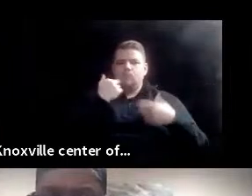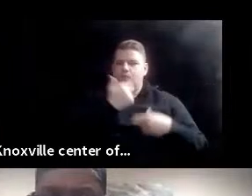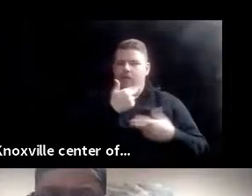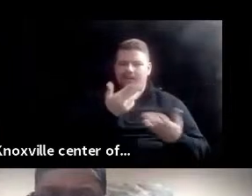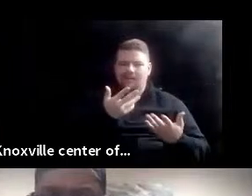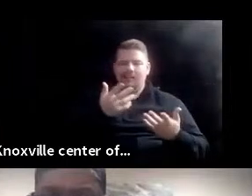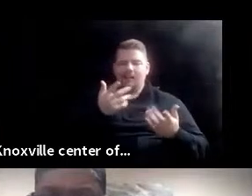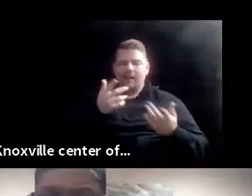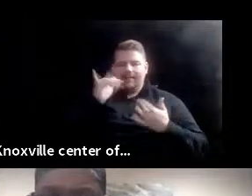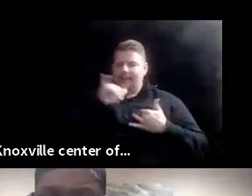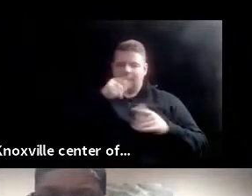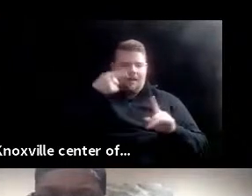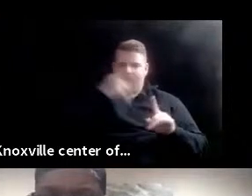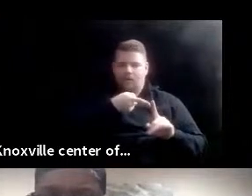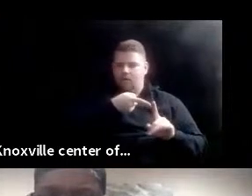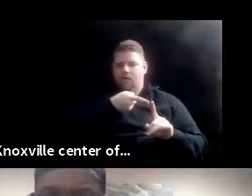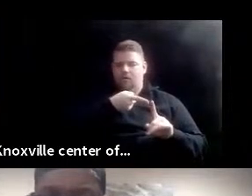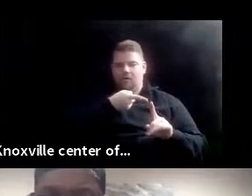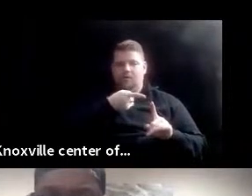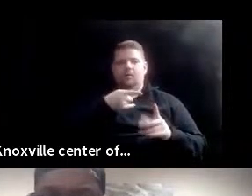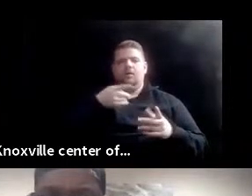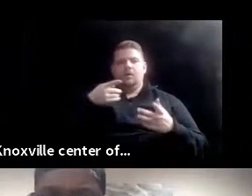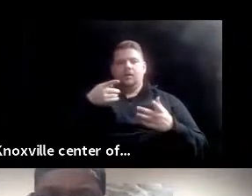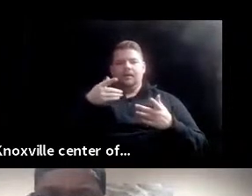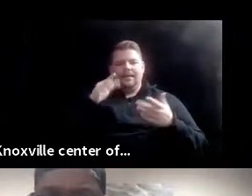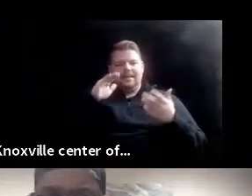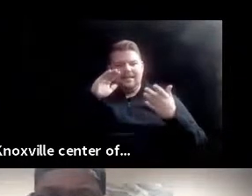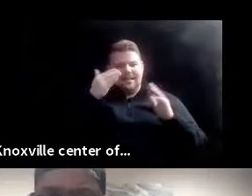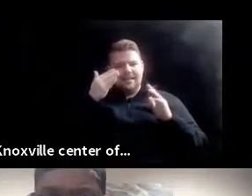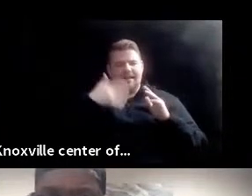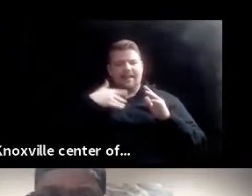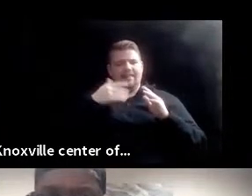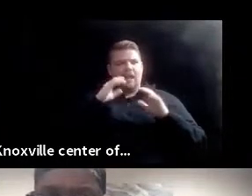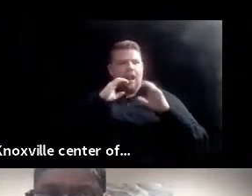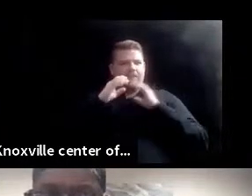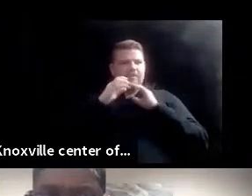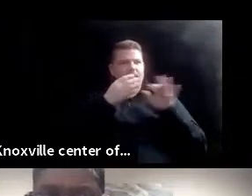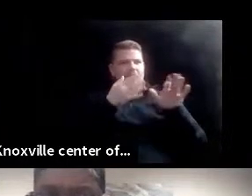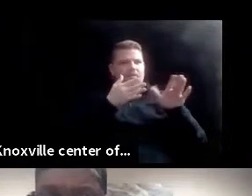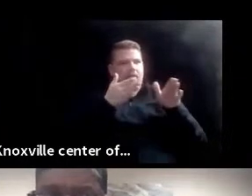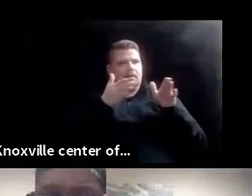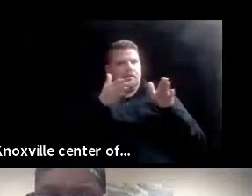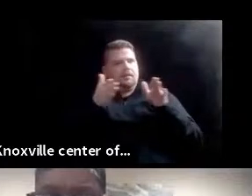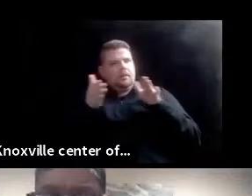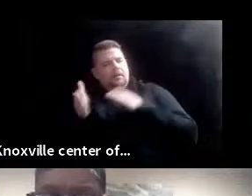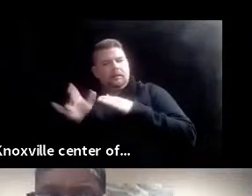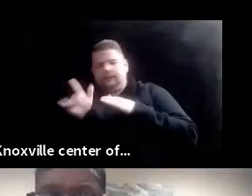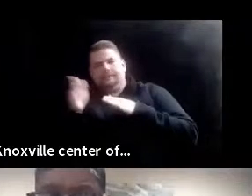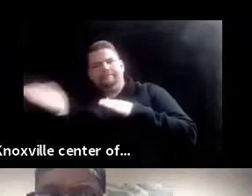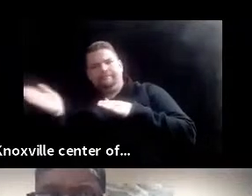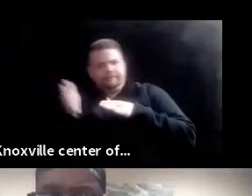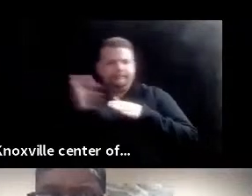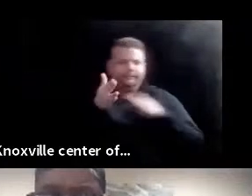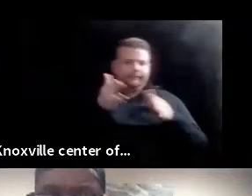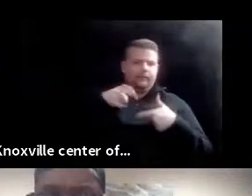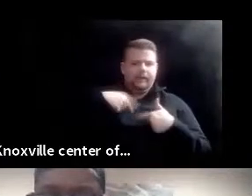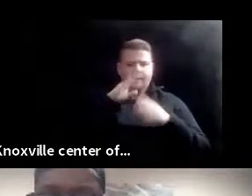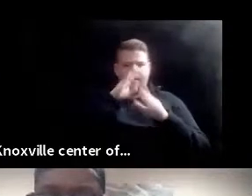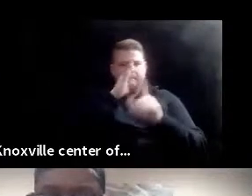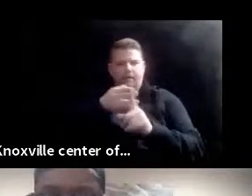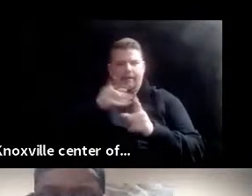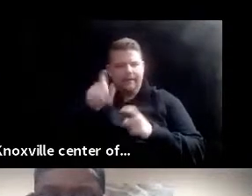So that's not what this is about. I think it seems like the conversation has gone that way. And